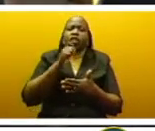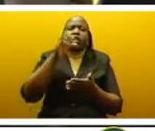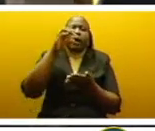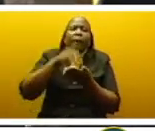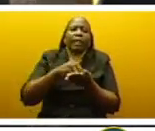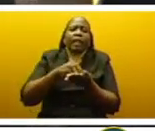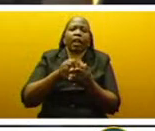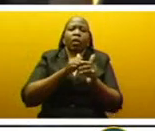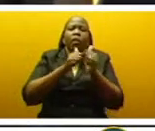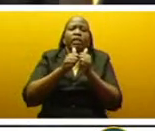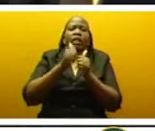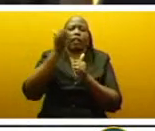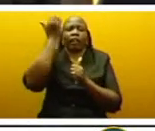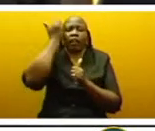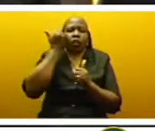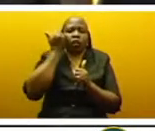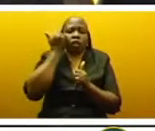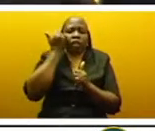on,